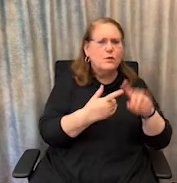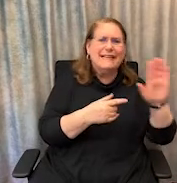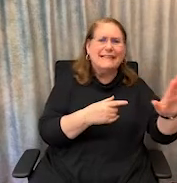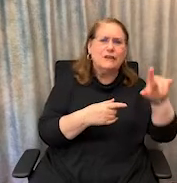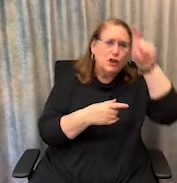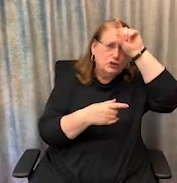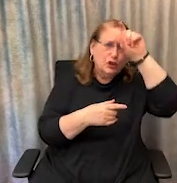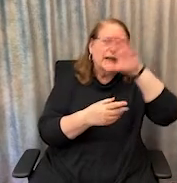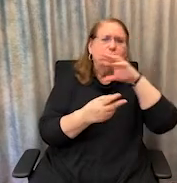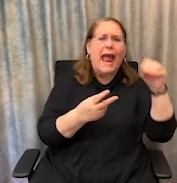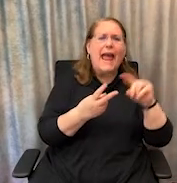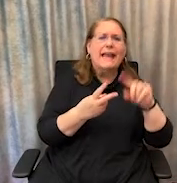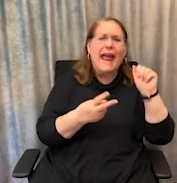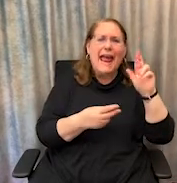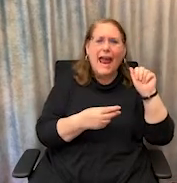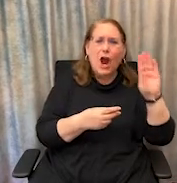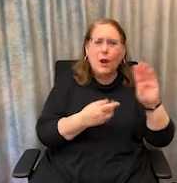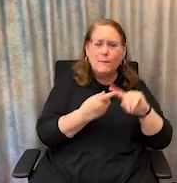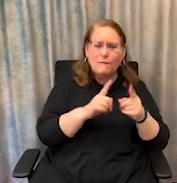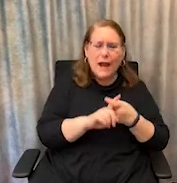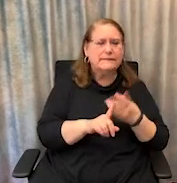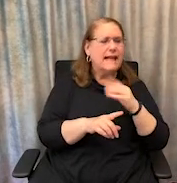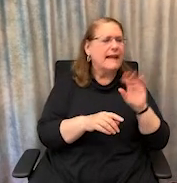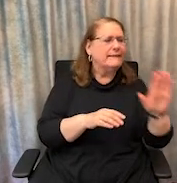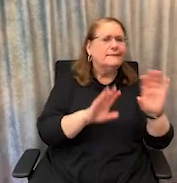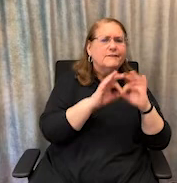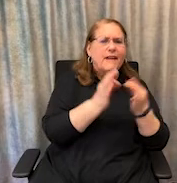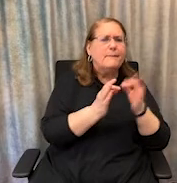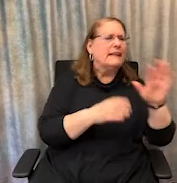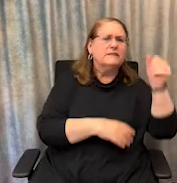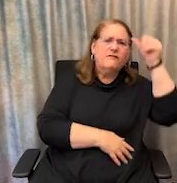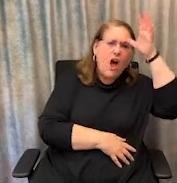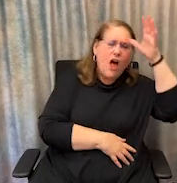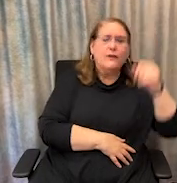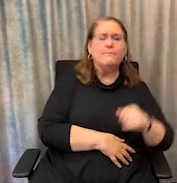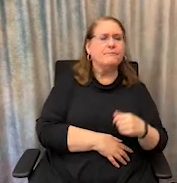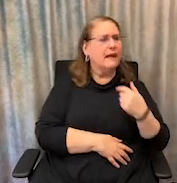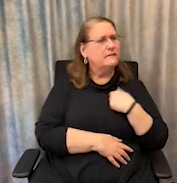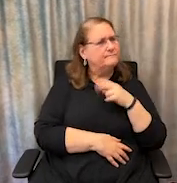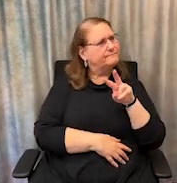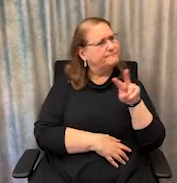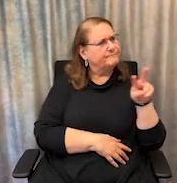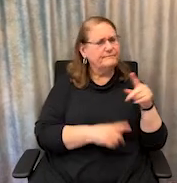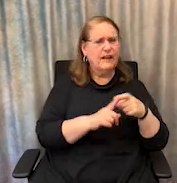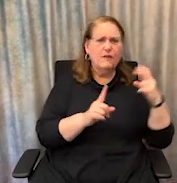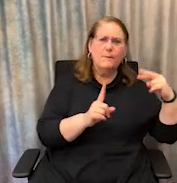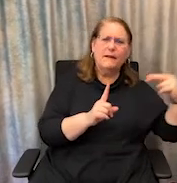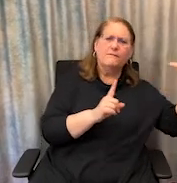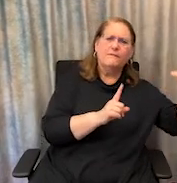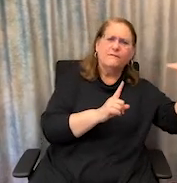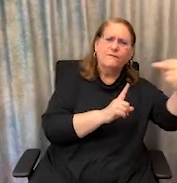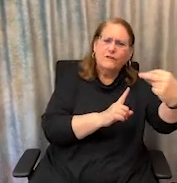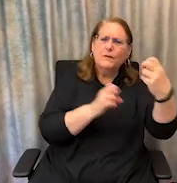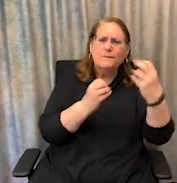and Arab friends and to his family, to his father. And I thought from a lot of point of views,